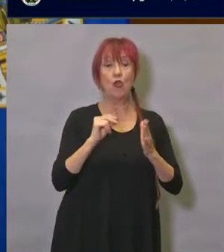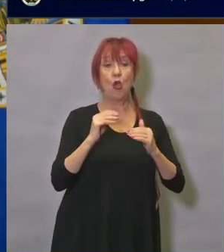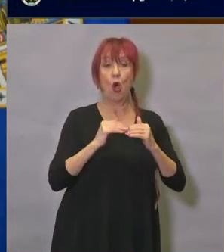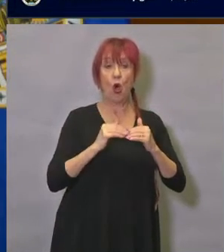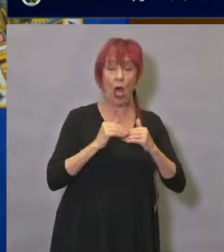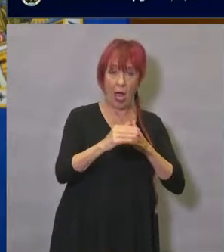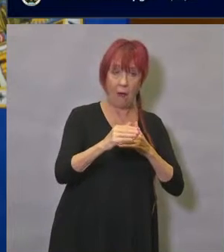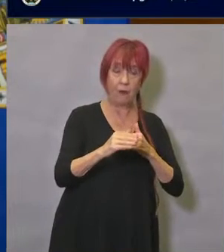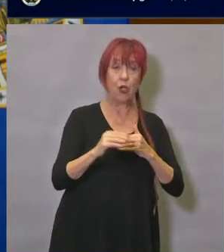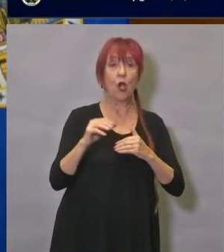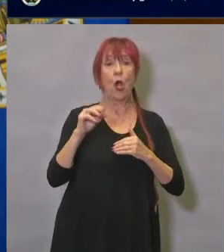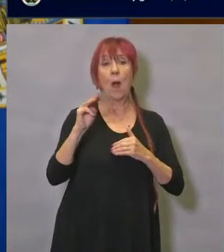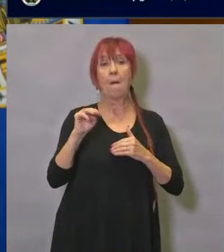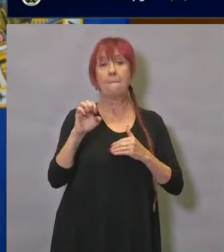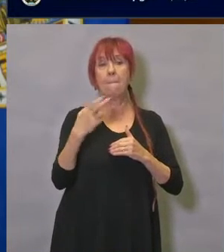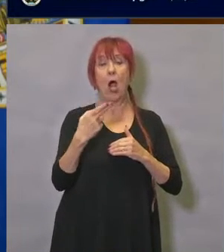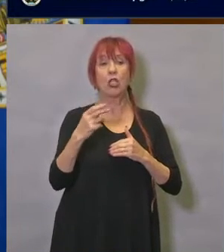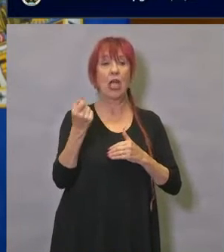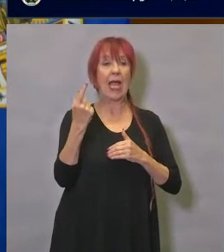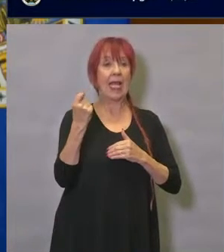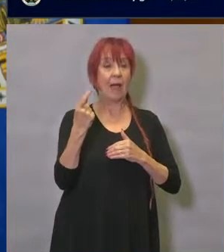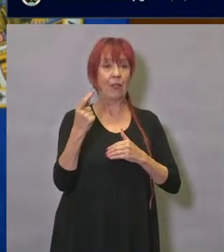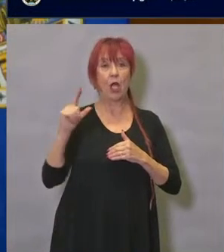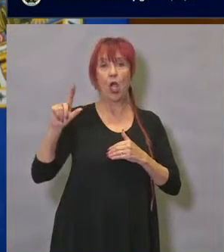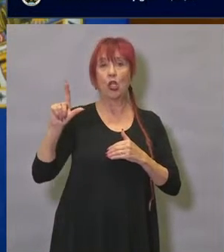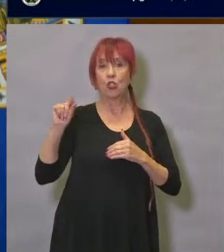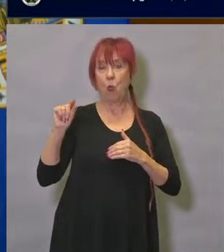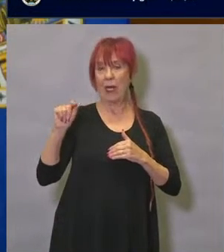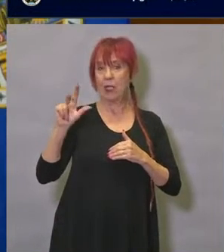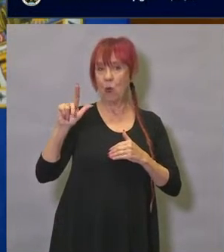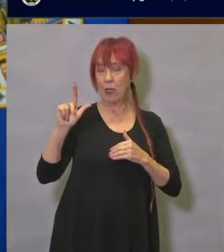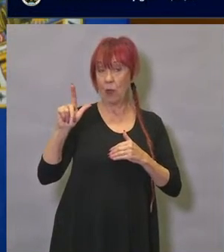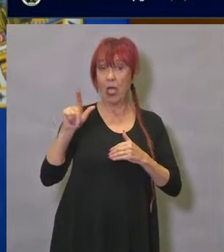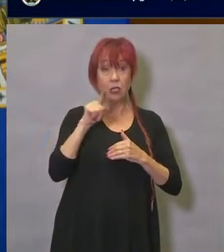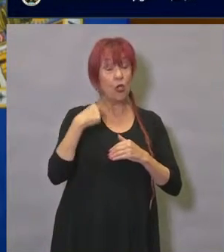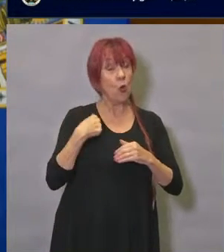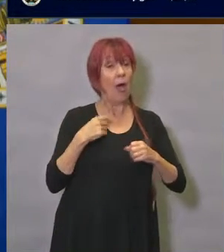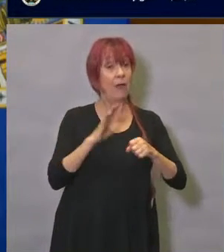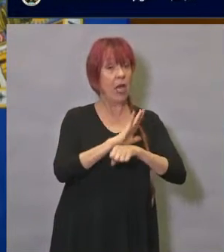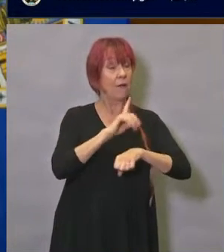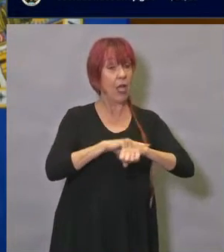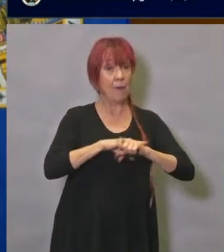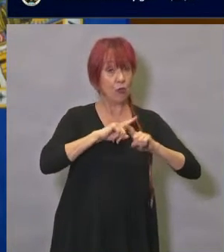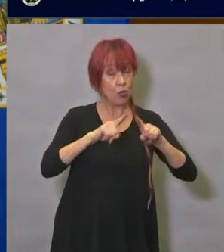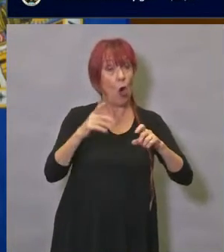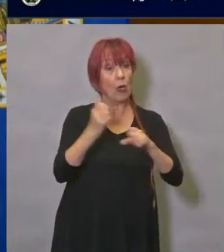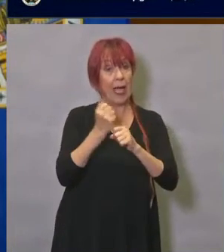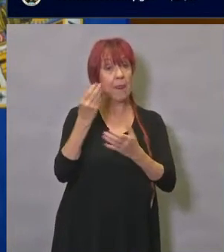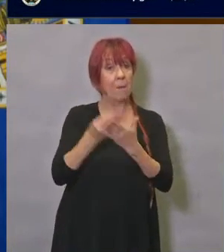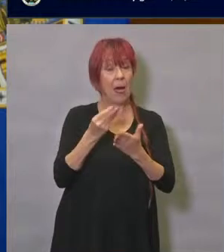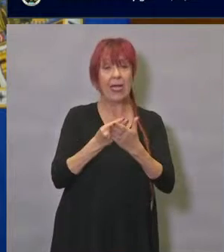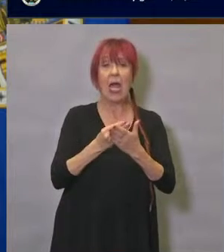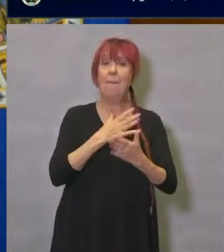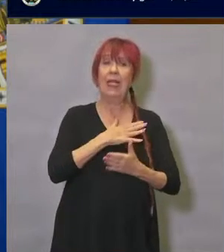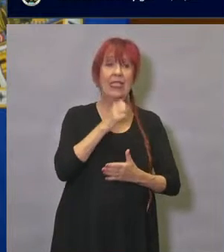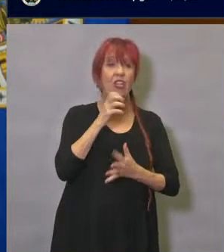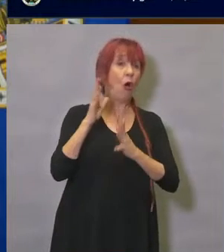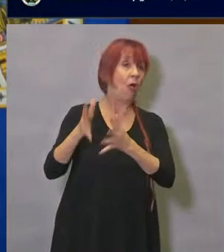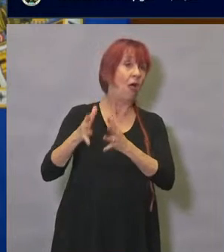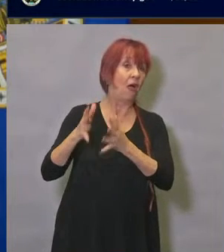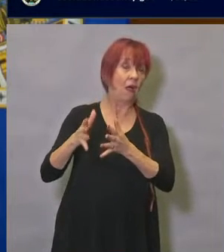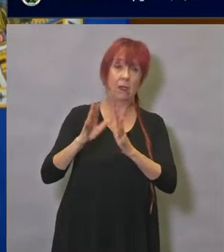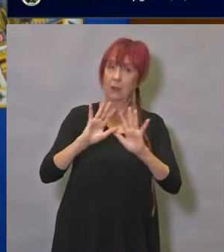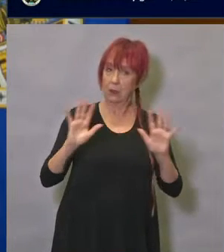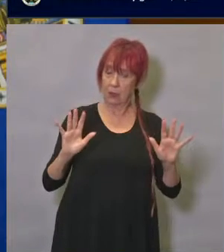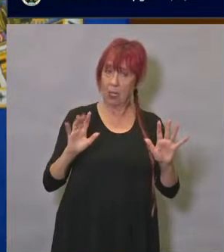the 11th, 2023. So it gives you ample time to go after these dollars. Please don't let it sit there. And this program, as you know,